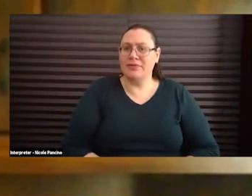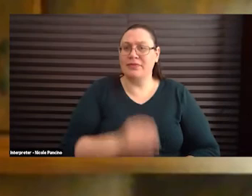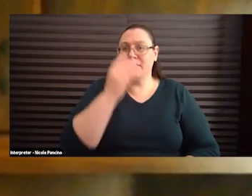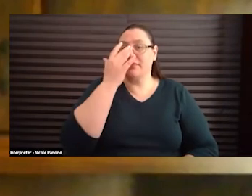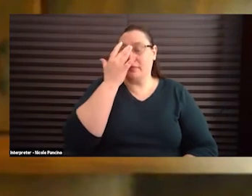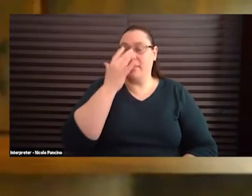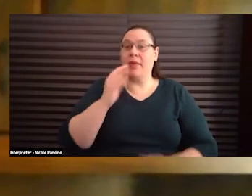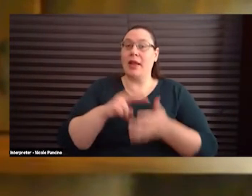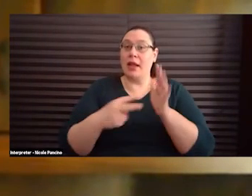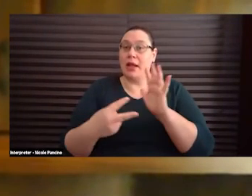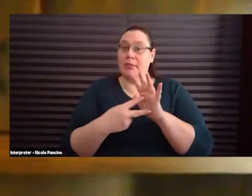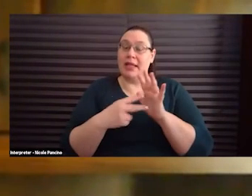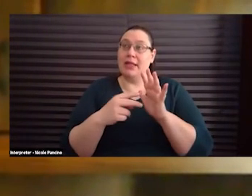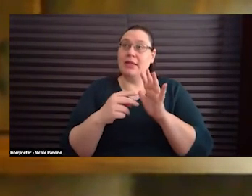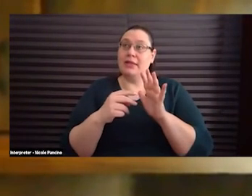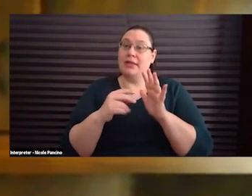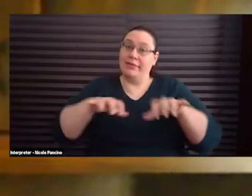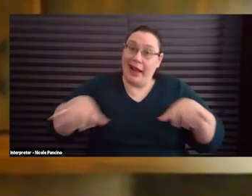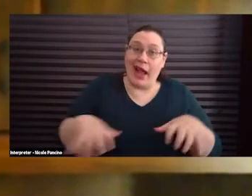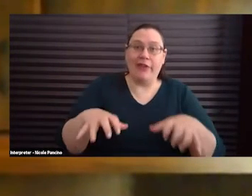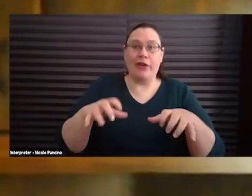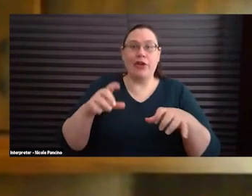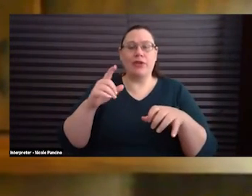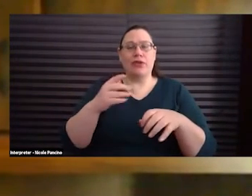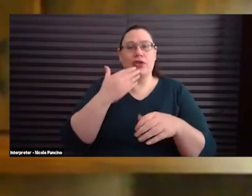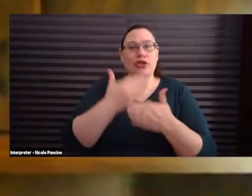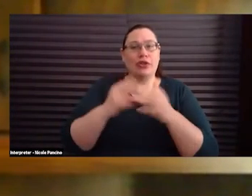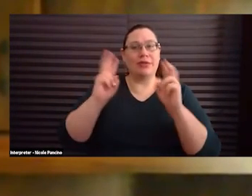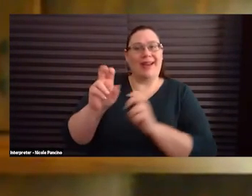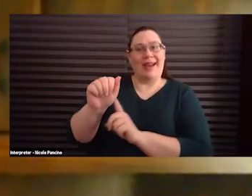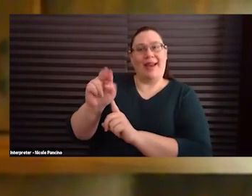efforts to have good antitrust